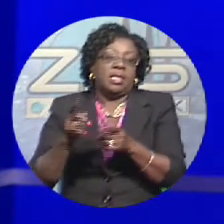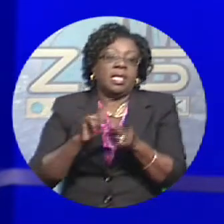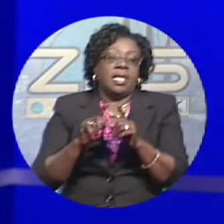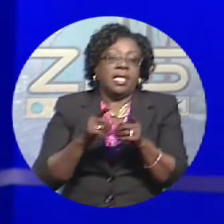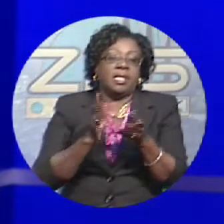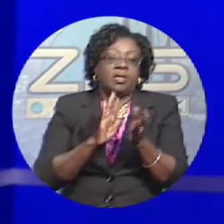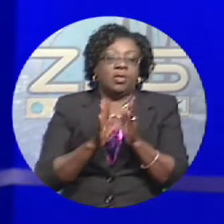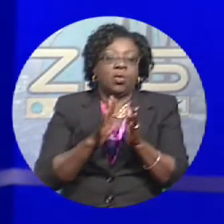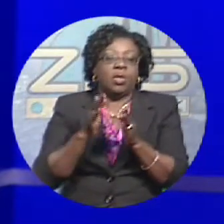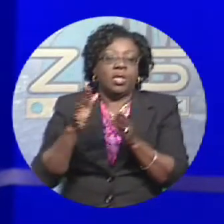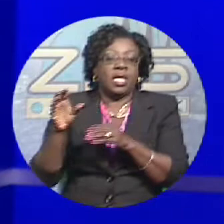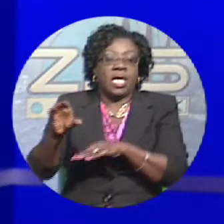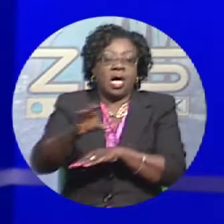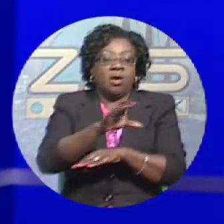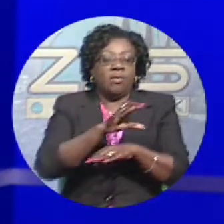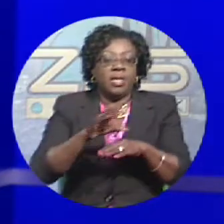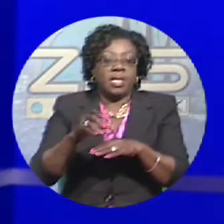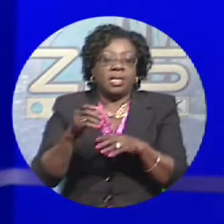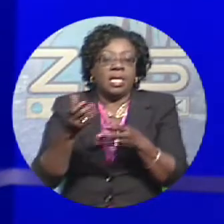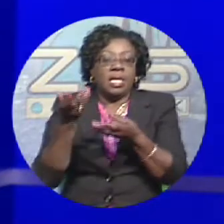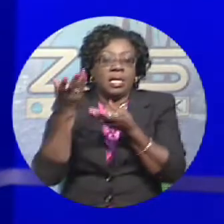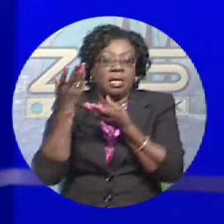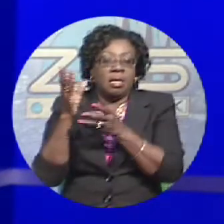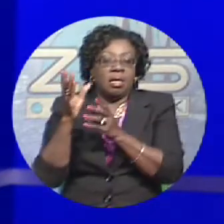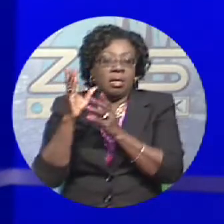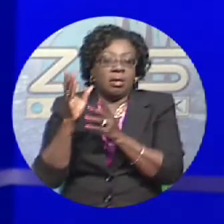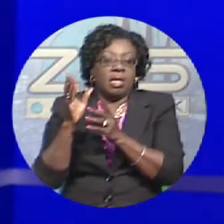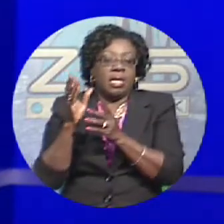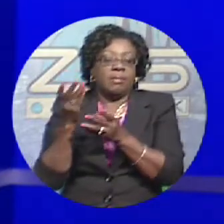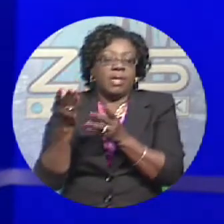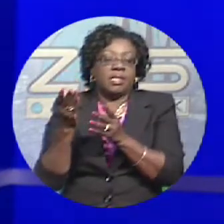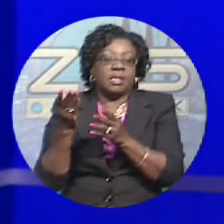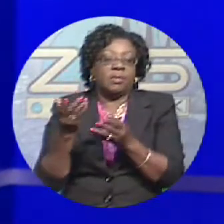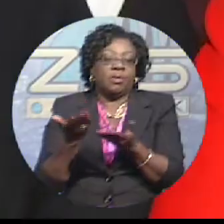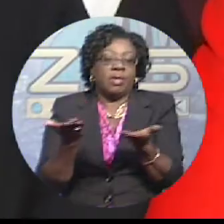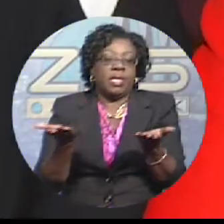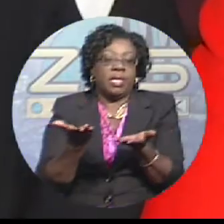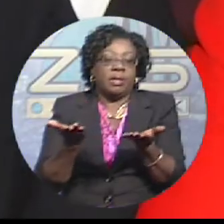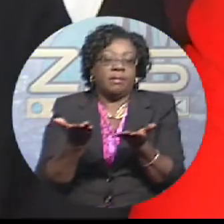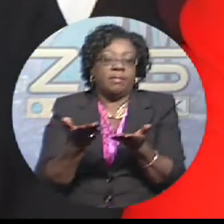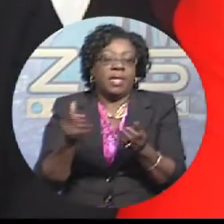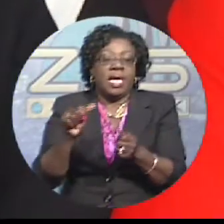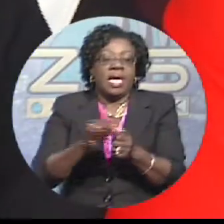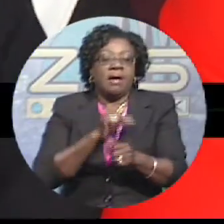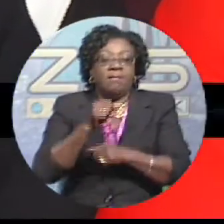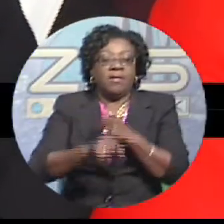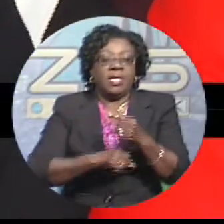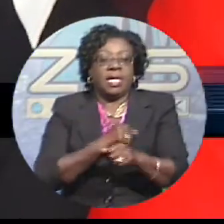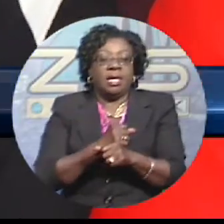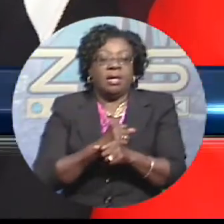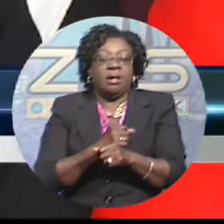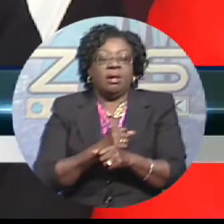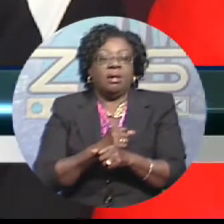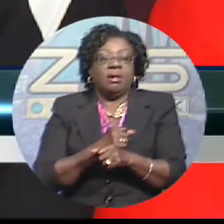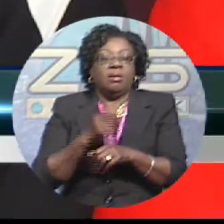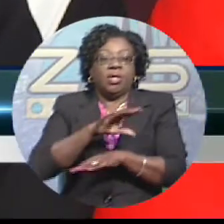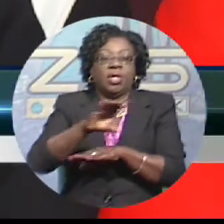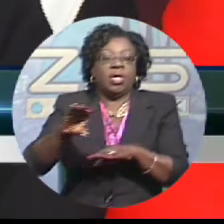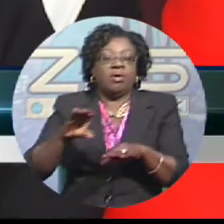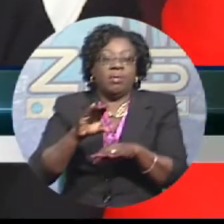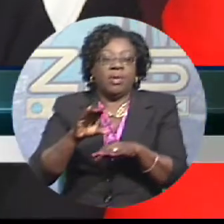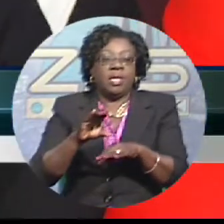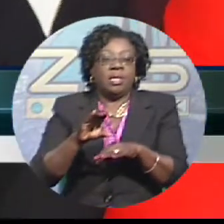hold the Caribbean Basketball Confederation Congress right here on our shores. Every year, the Caribbean and